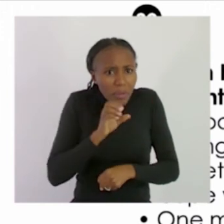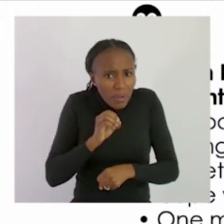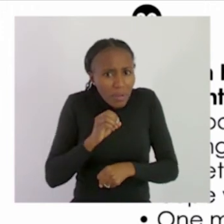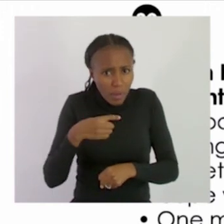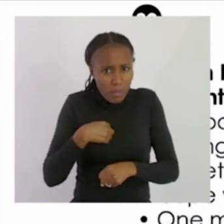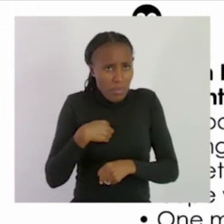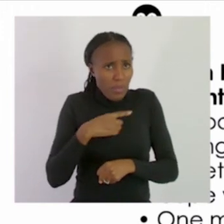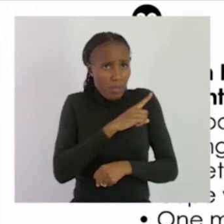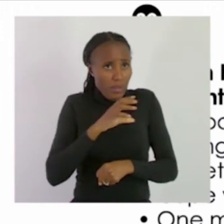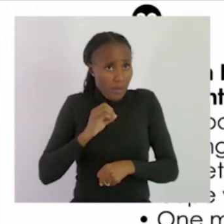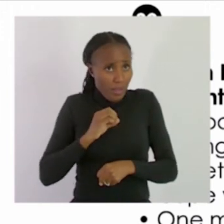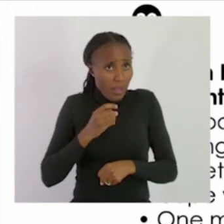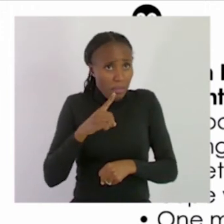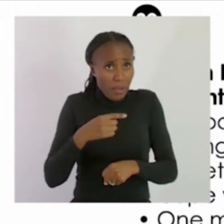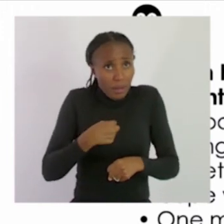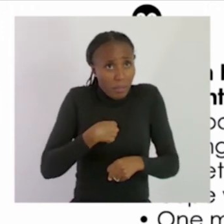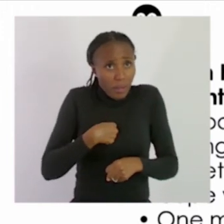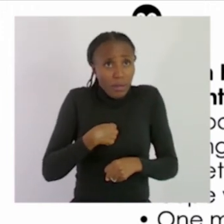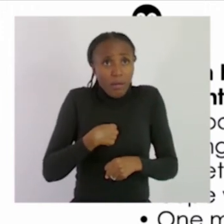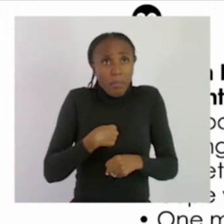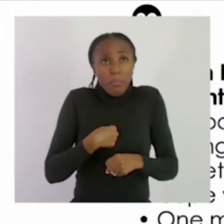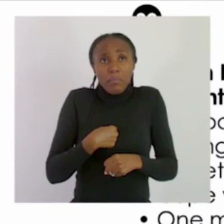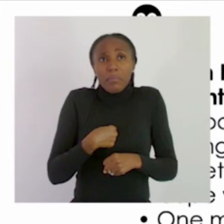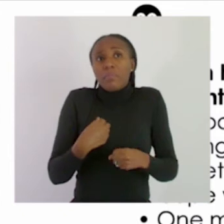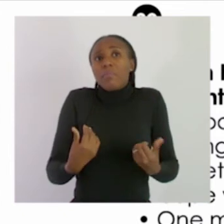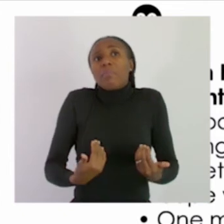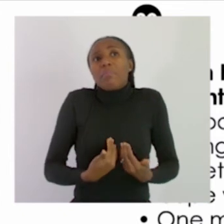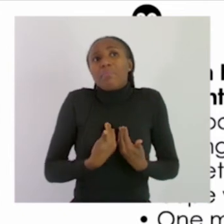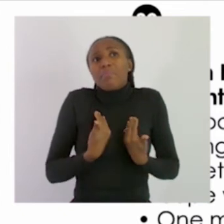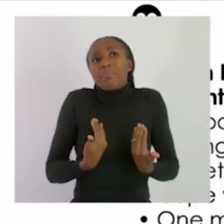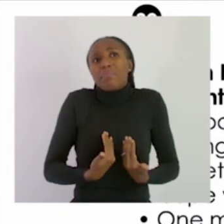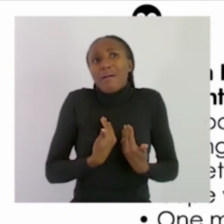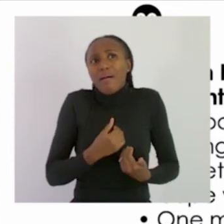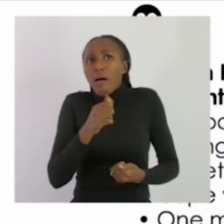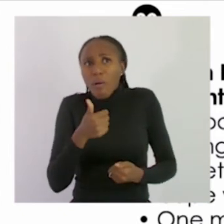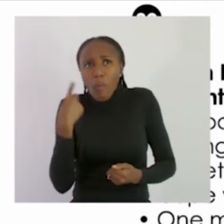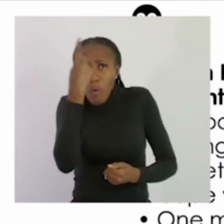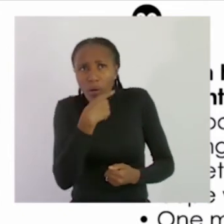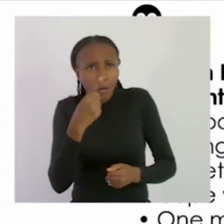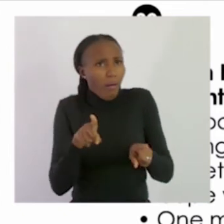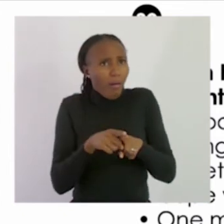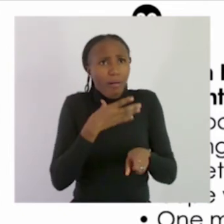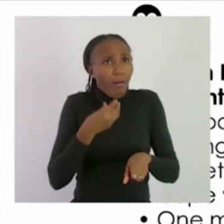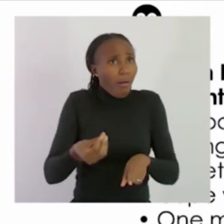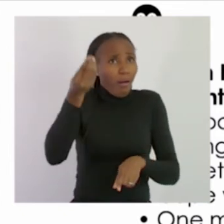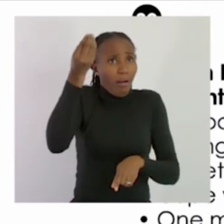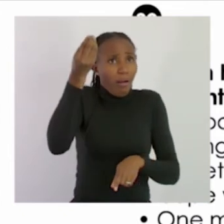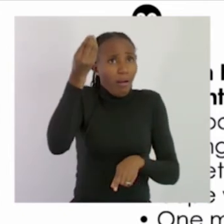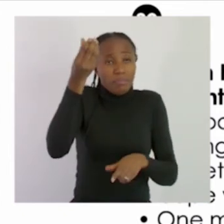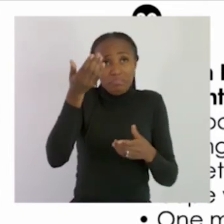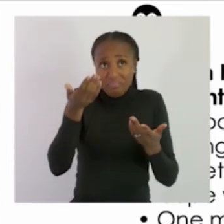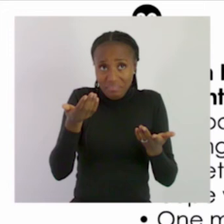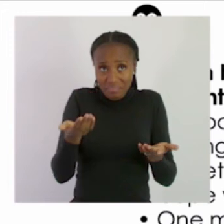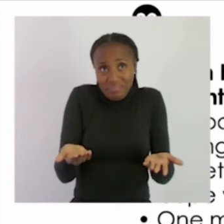people that are having the same age as you, some are even looking bigger, some are even looking younger than you while they're